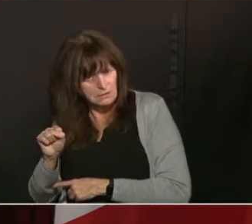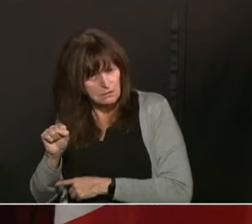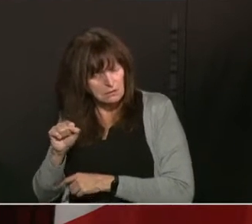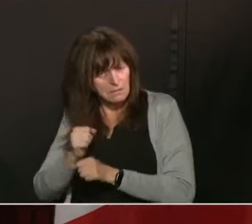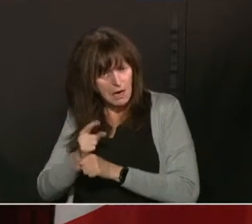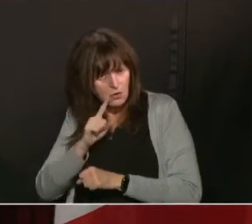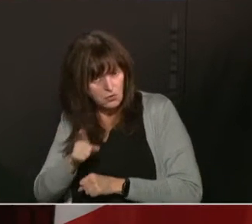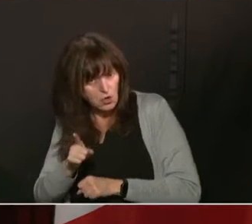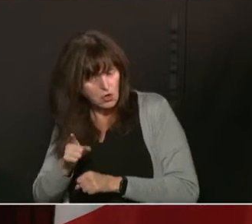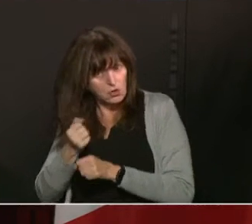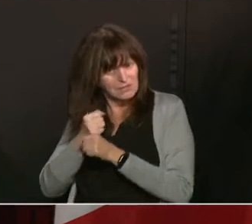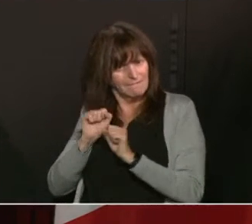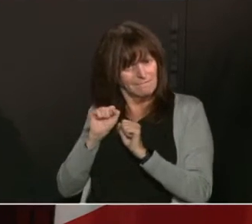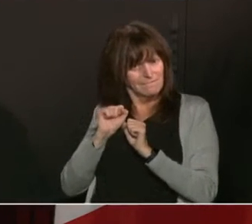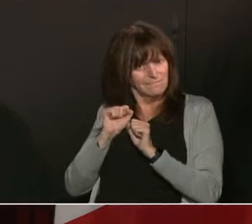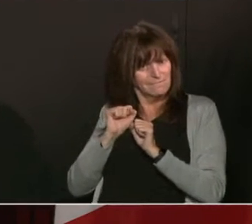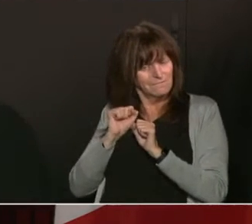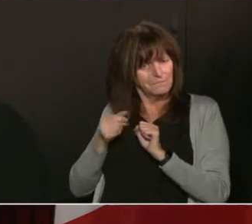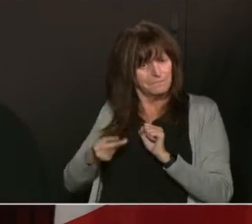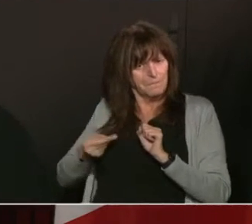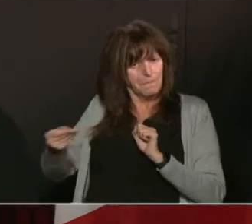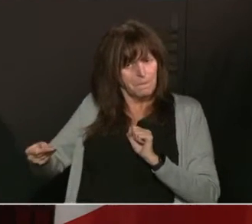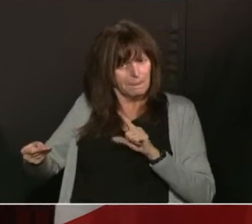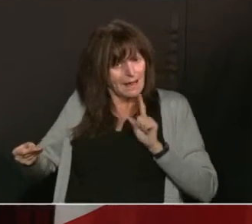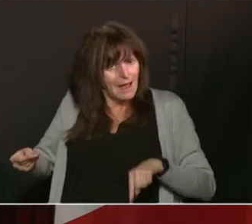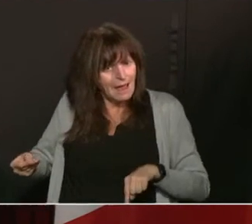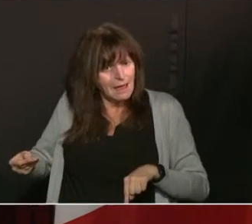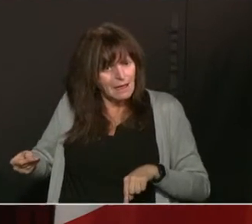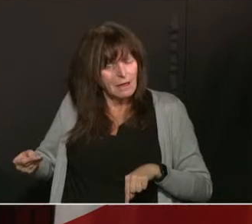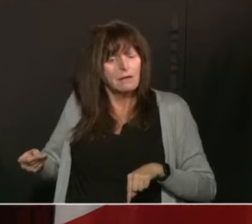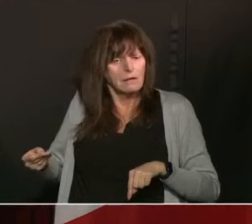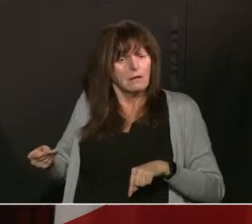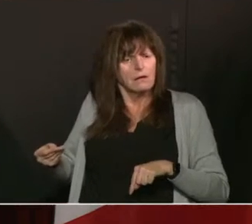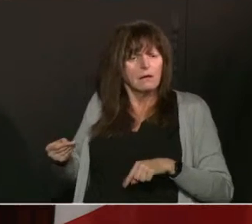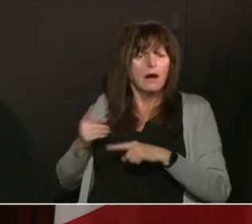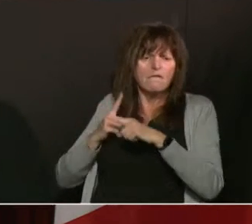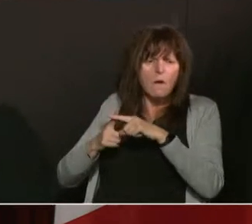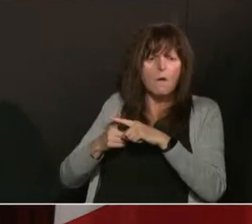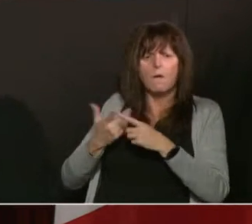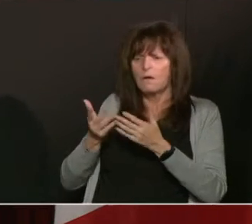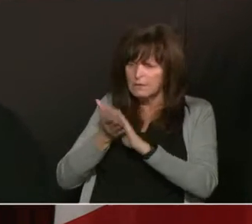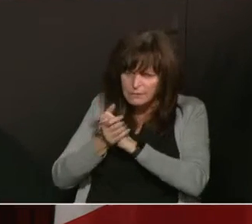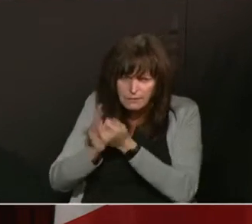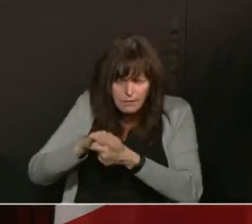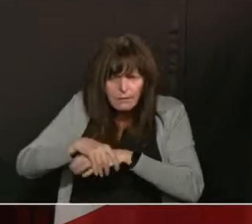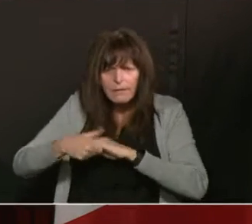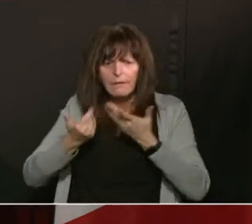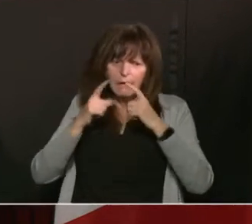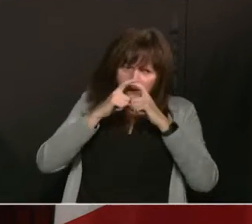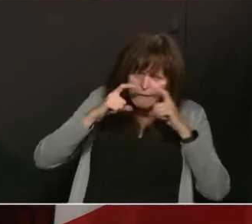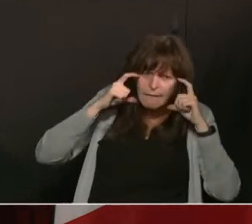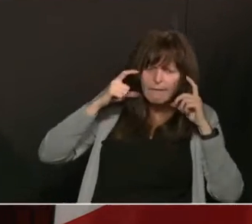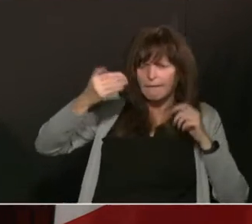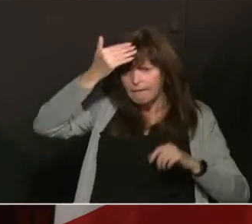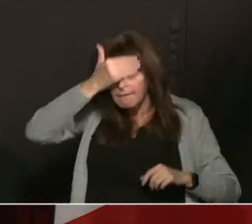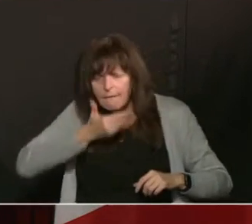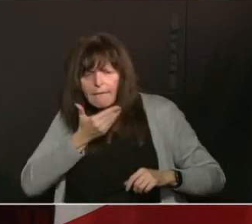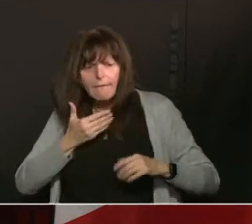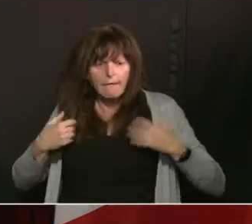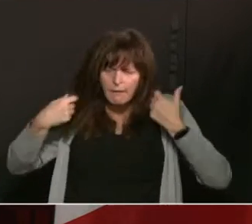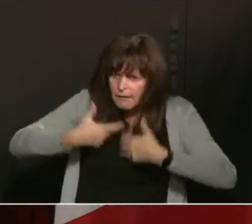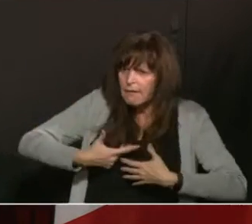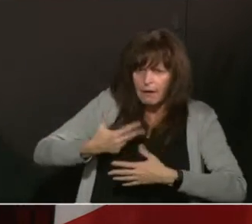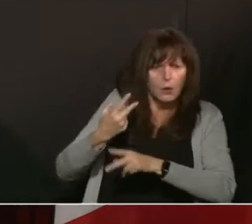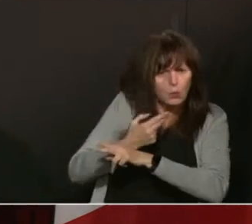be in the workplace. Plus, they take all the normal full precautions caring for patients. So this is one means by ensuring